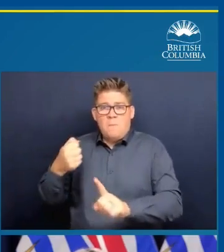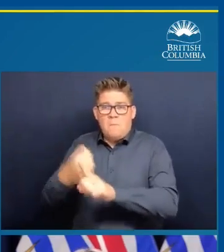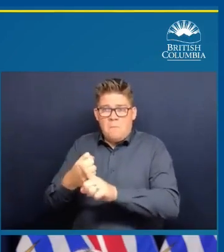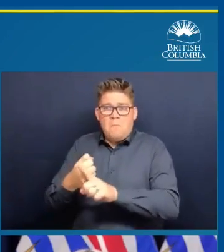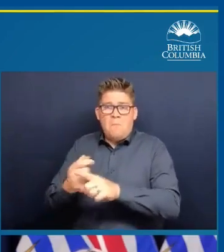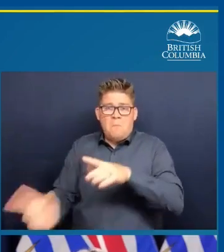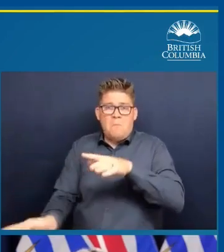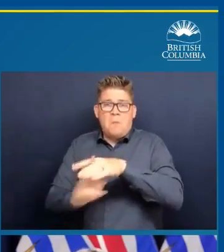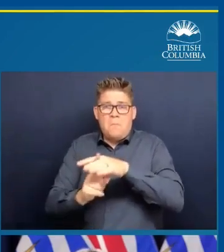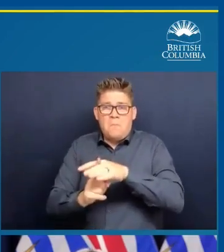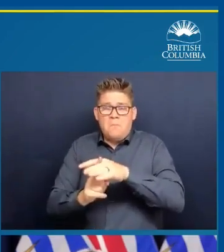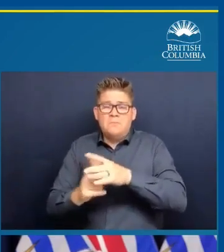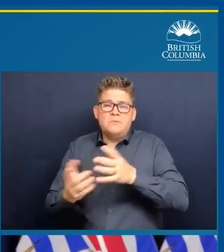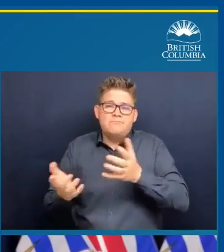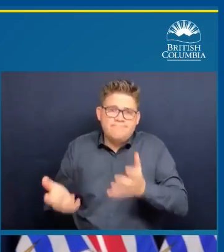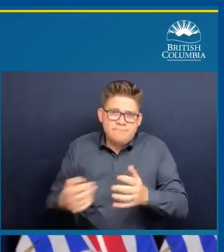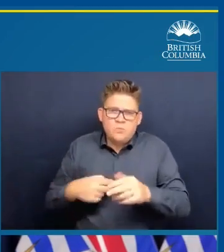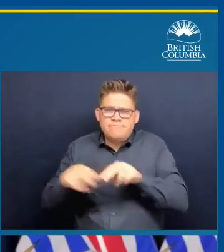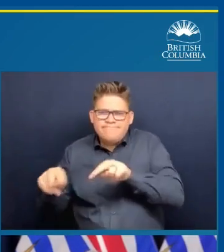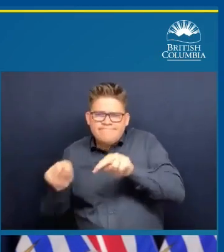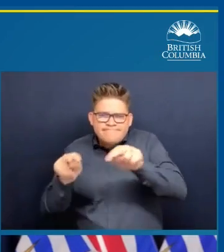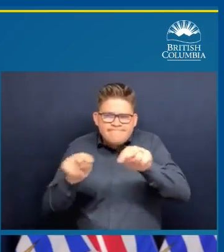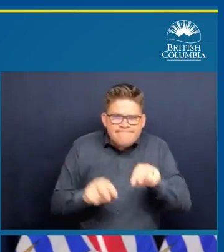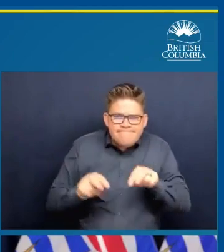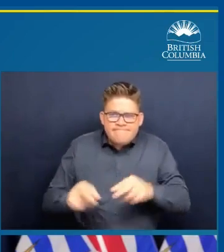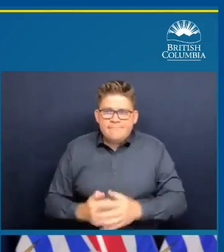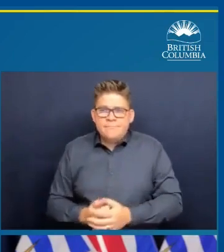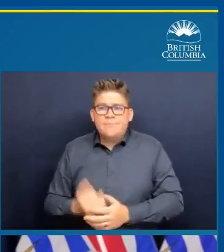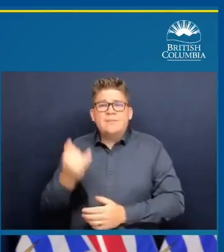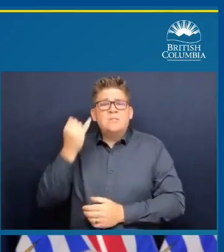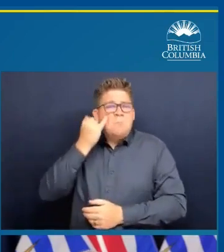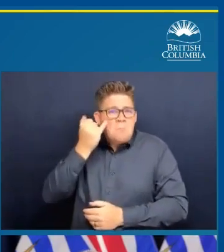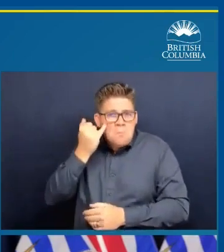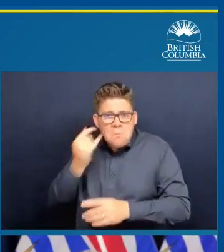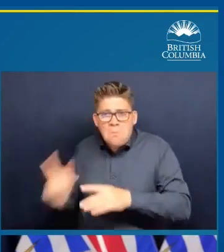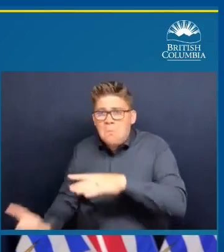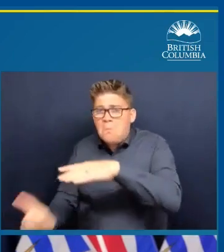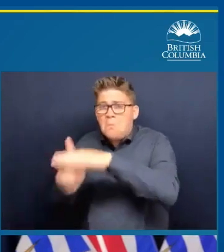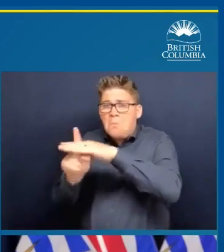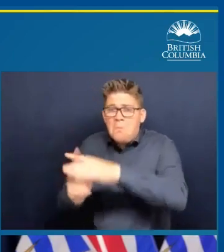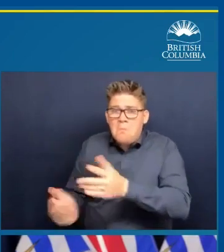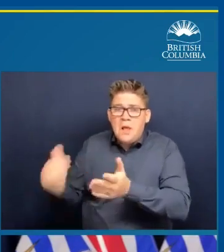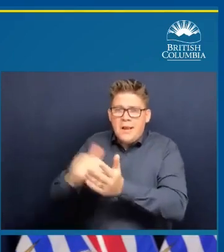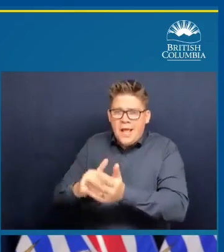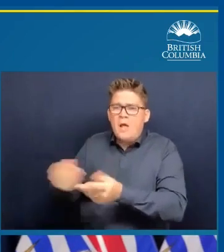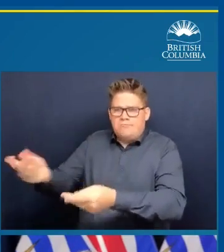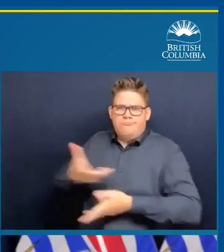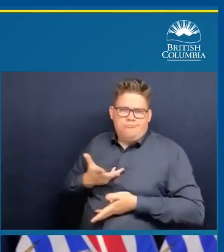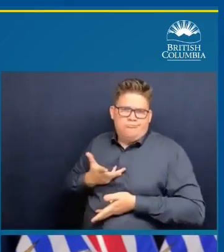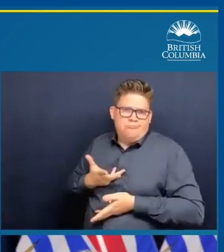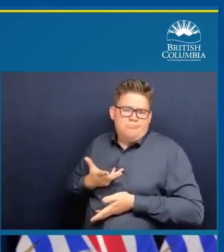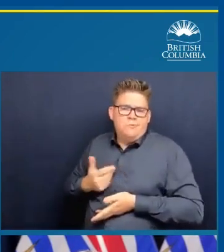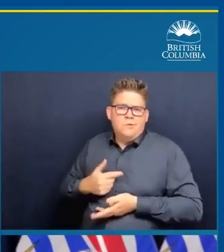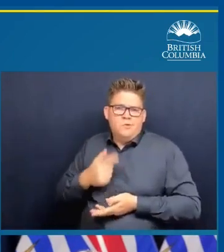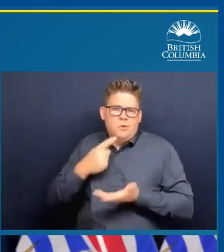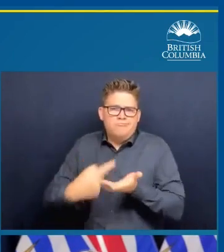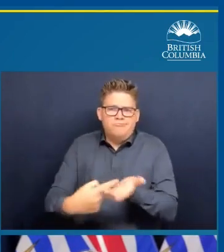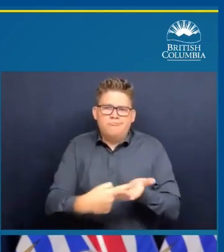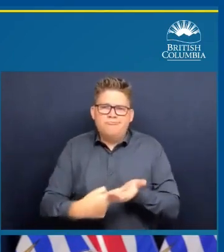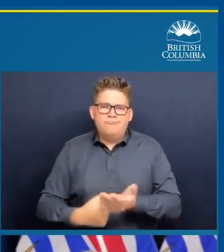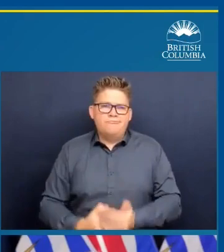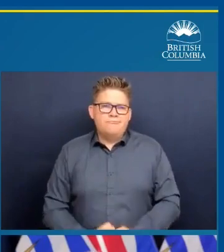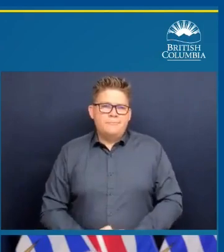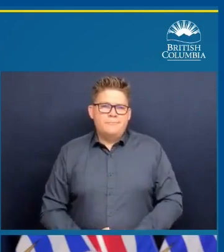started to see a different new strain arise outside of British Columbia or Canada. The other thing that we've